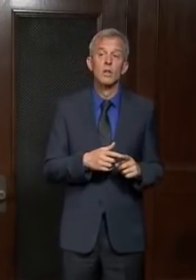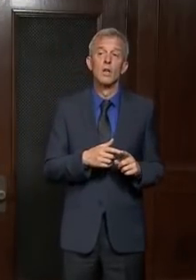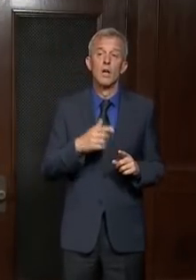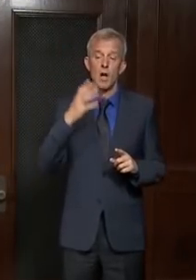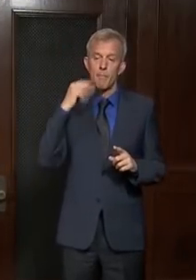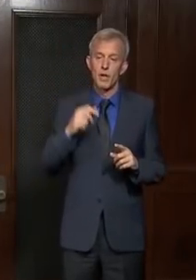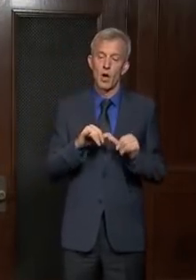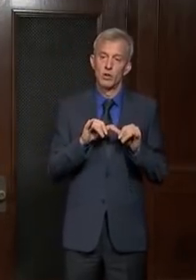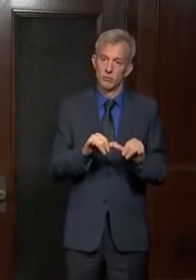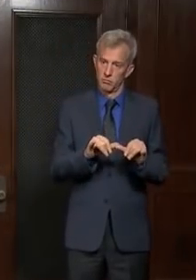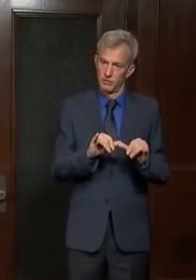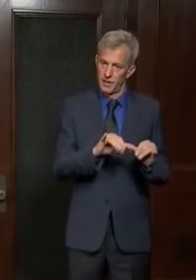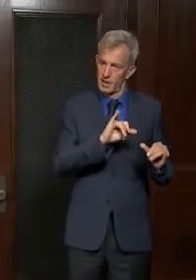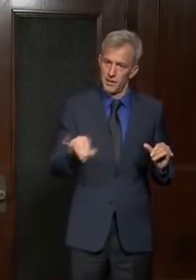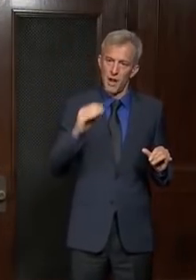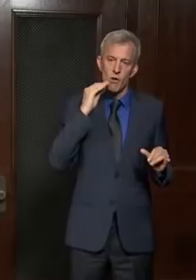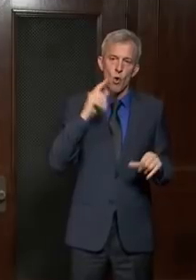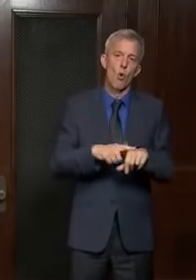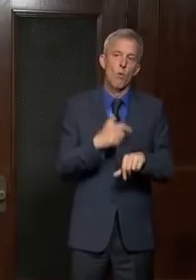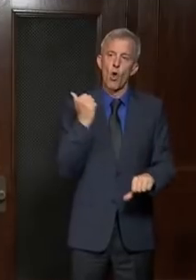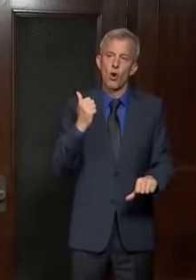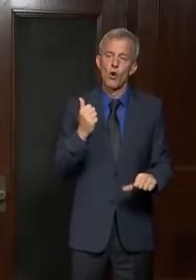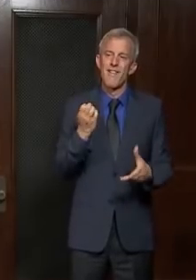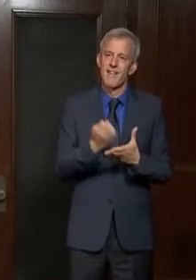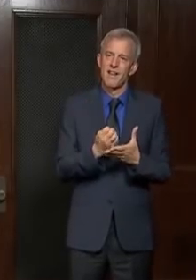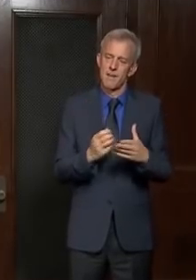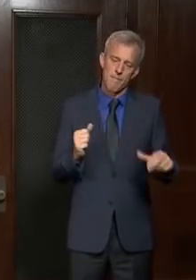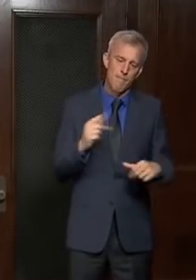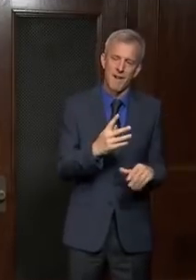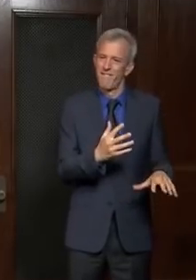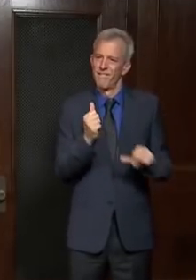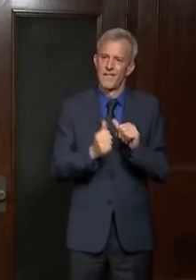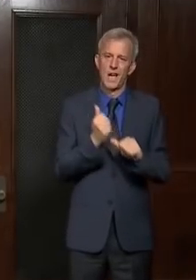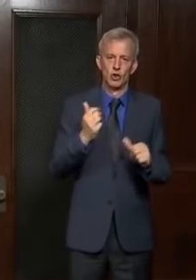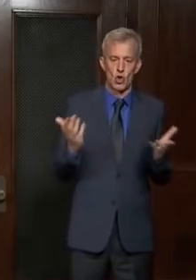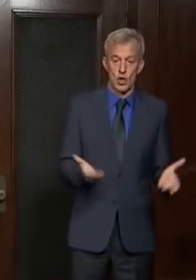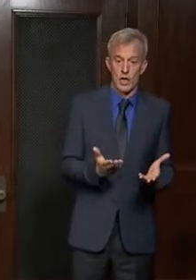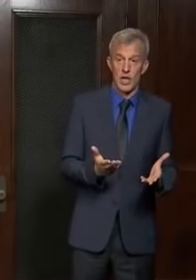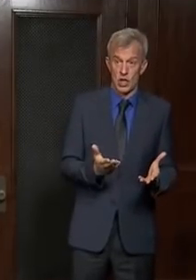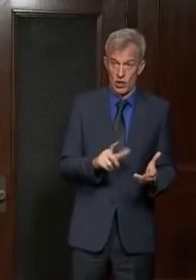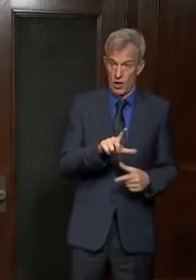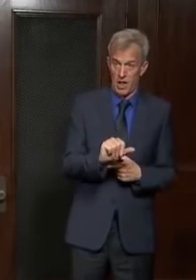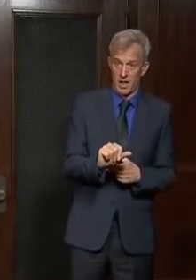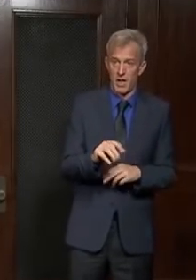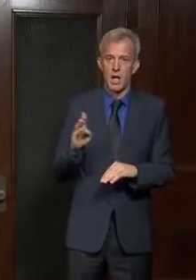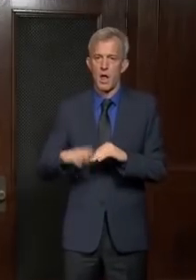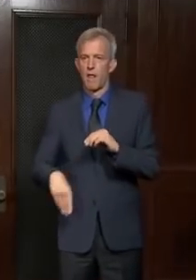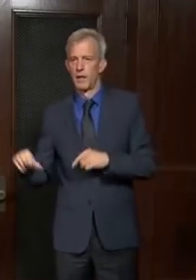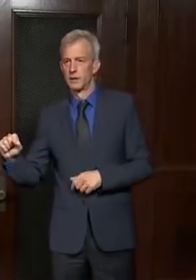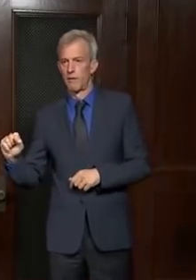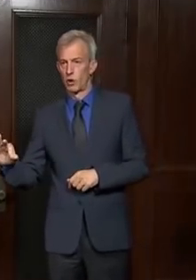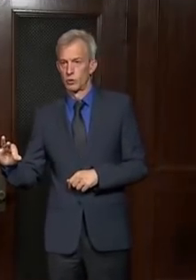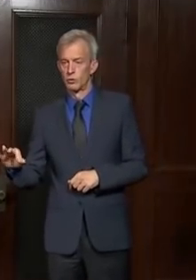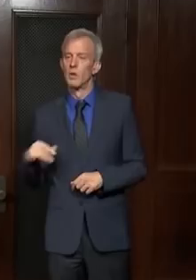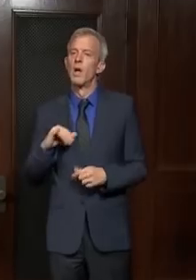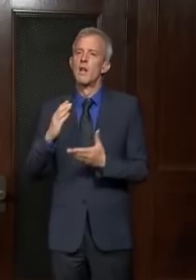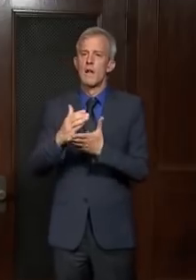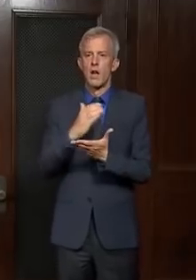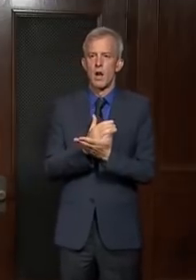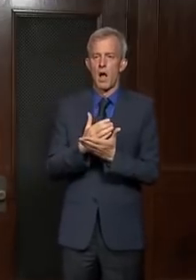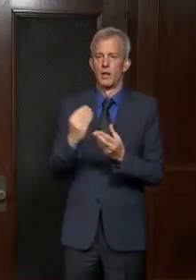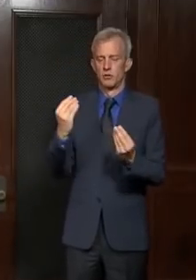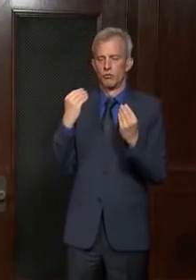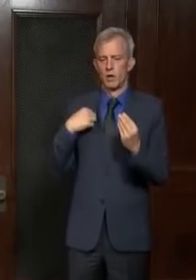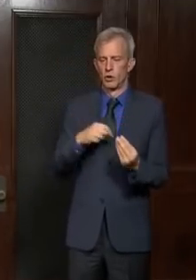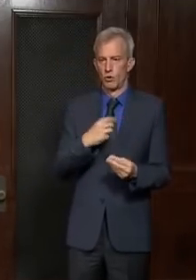in this longer, the economy came back quicker here than up north. This lesson tells us 3 things. First, the steps